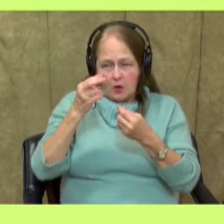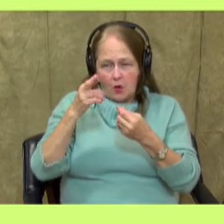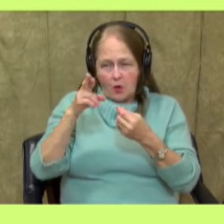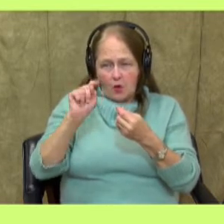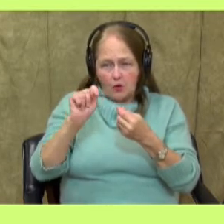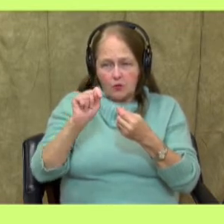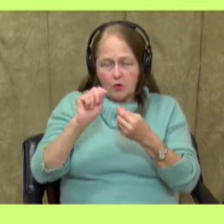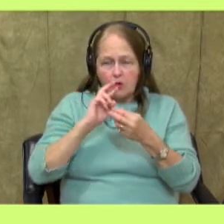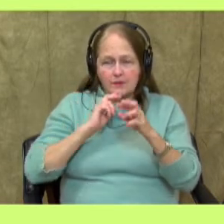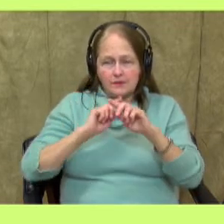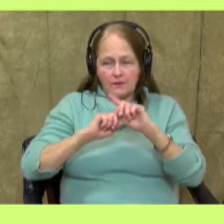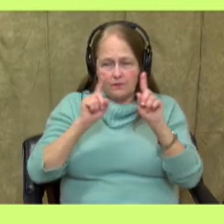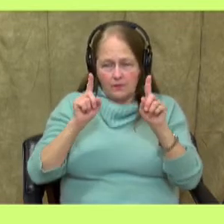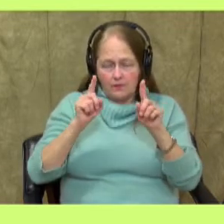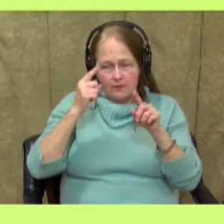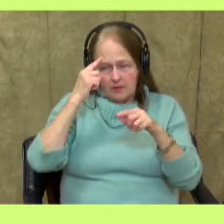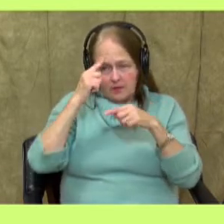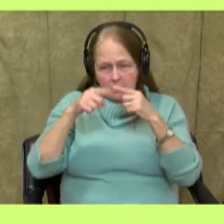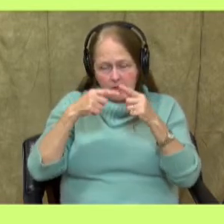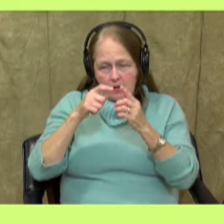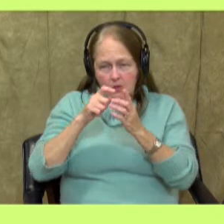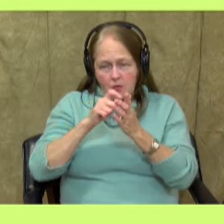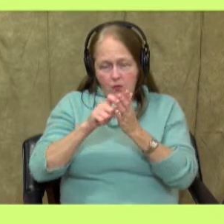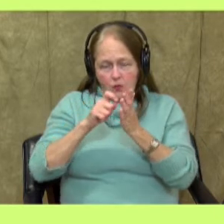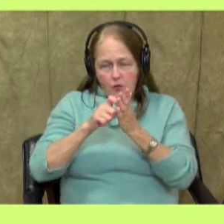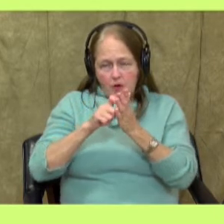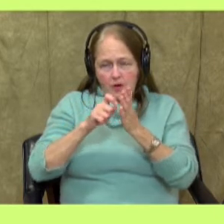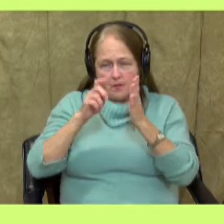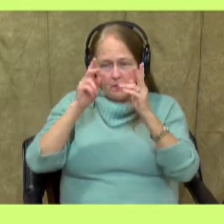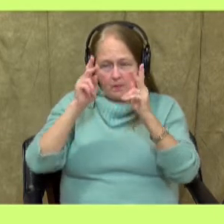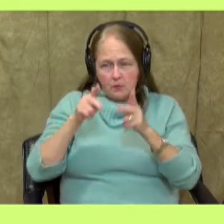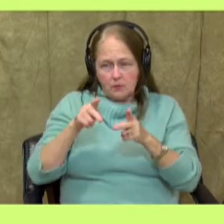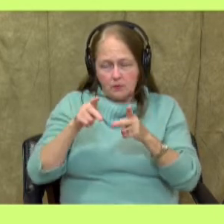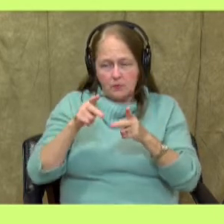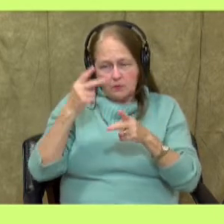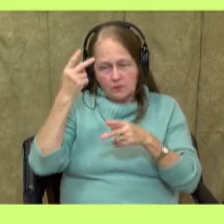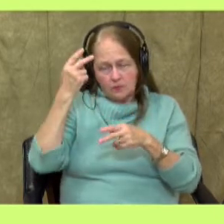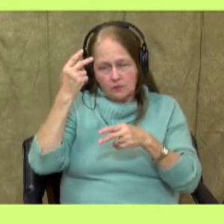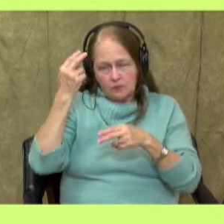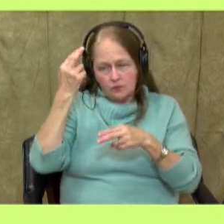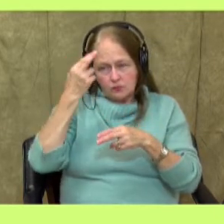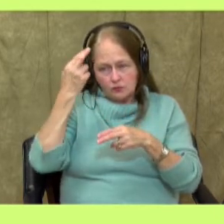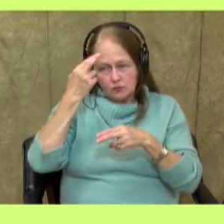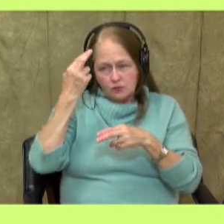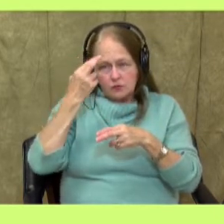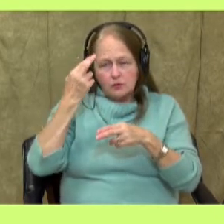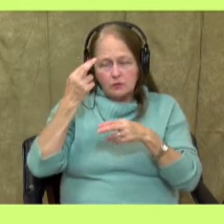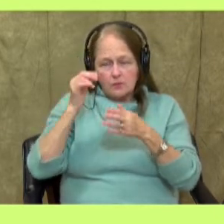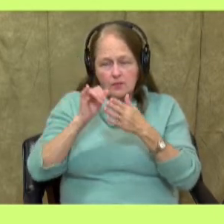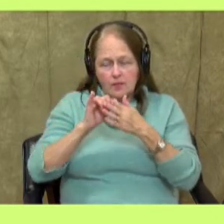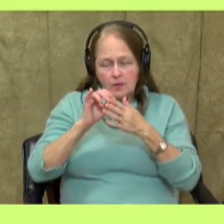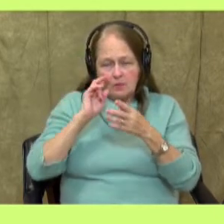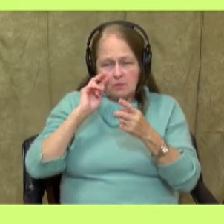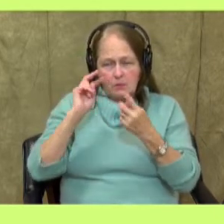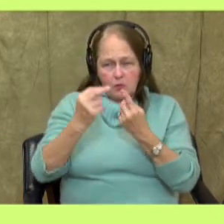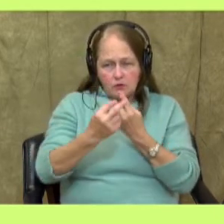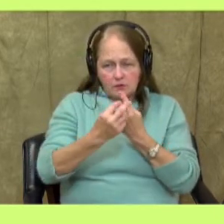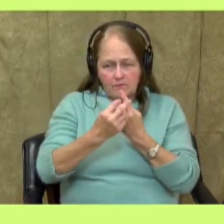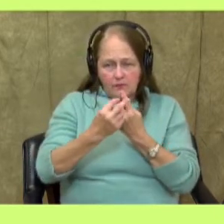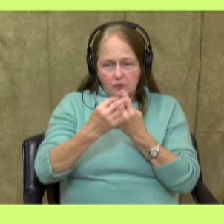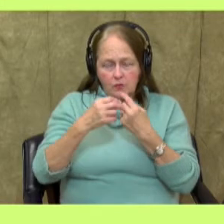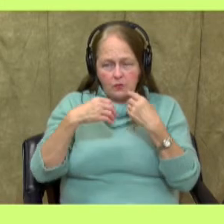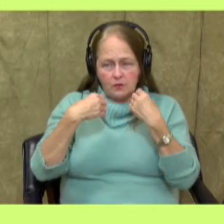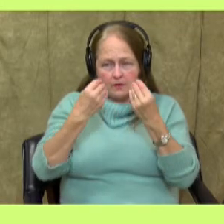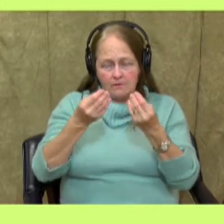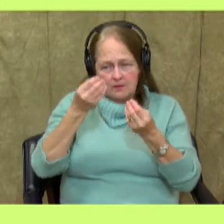different. Think about the author's purposes for writing, their points of view, and the information that they